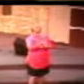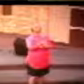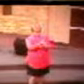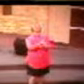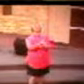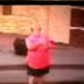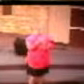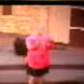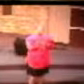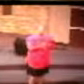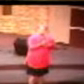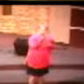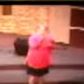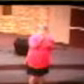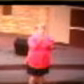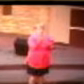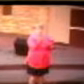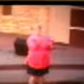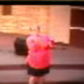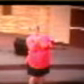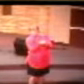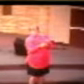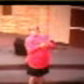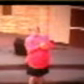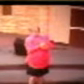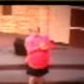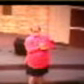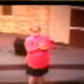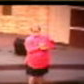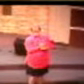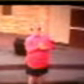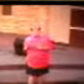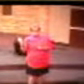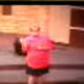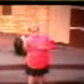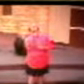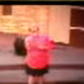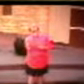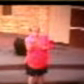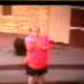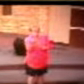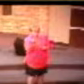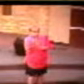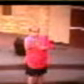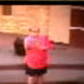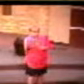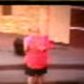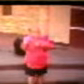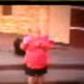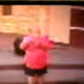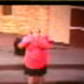Spent about 10, 12 years preaching in that little church south of Abilene.